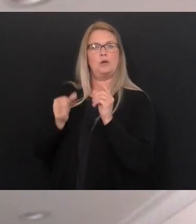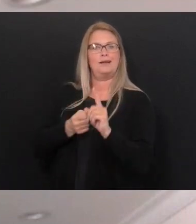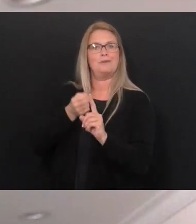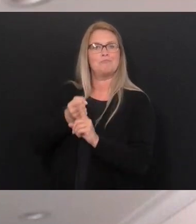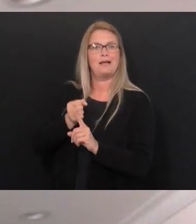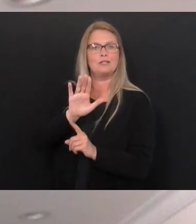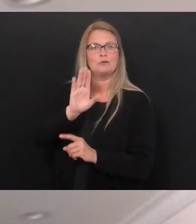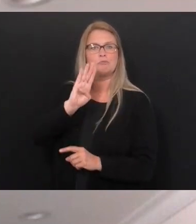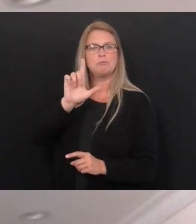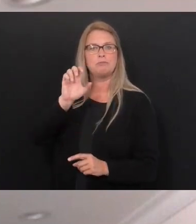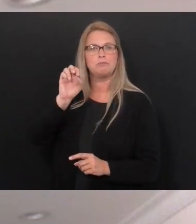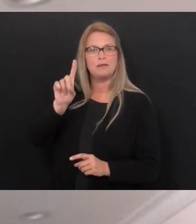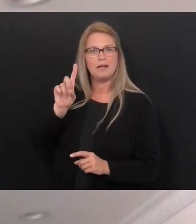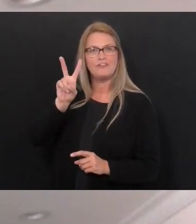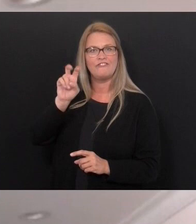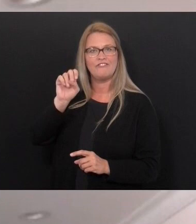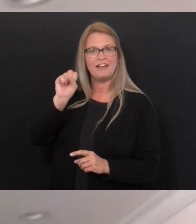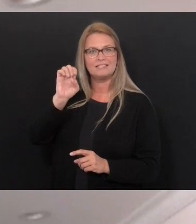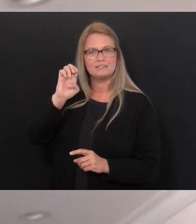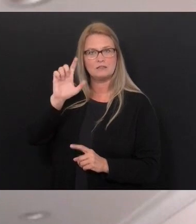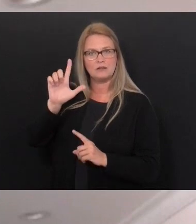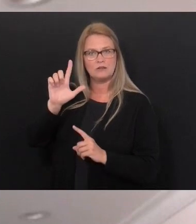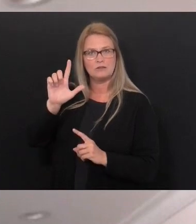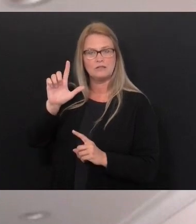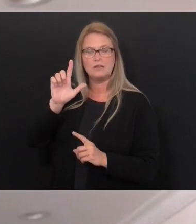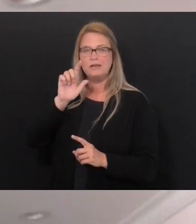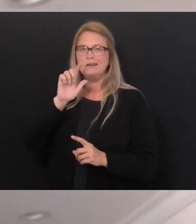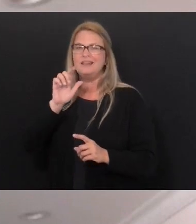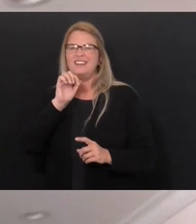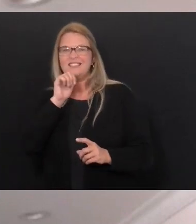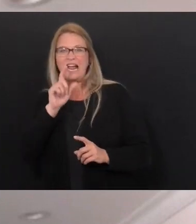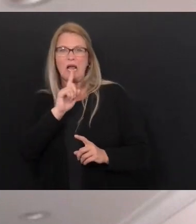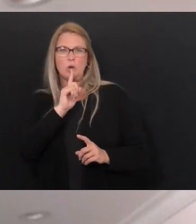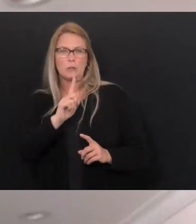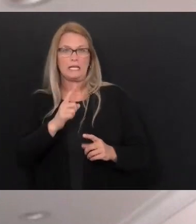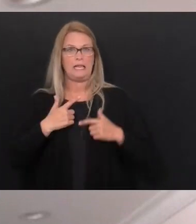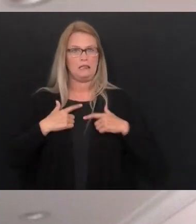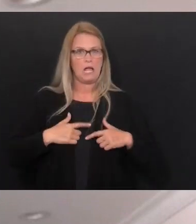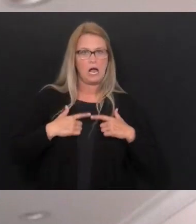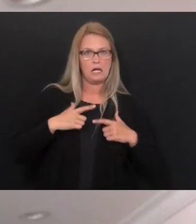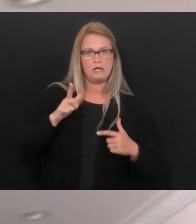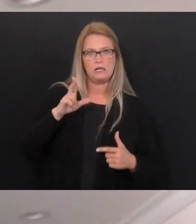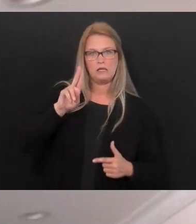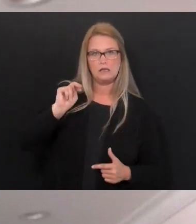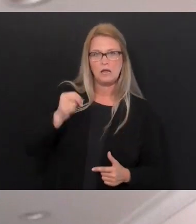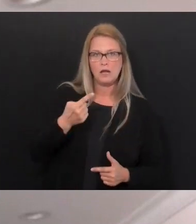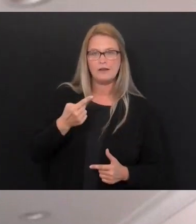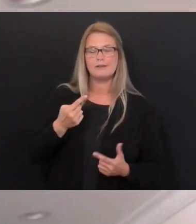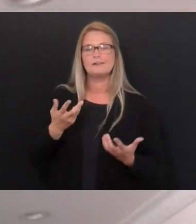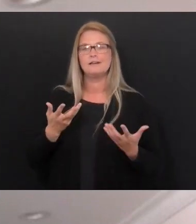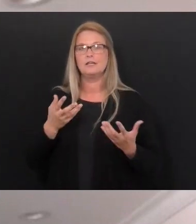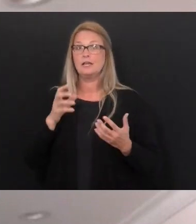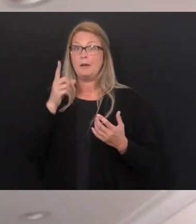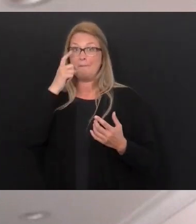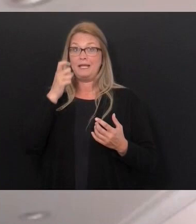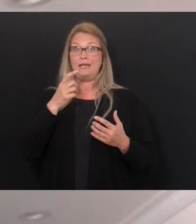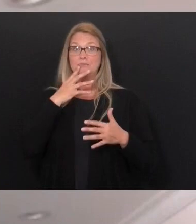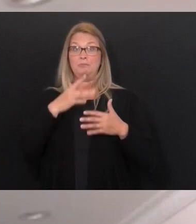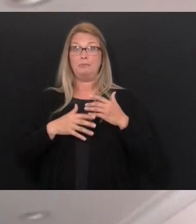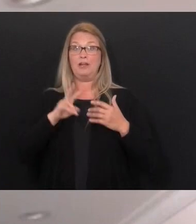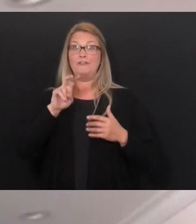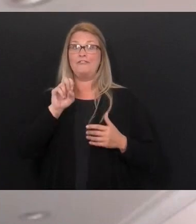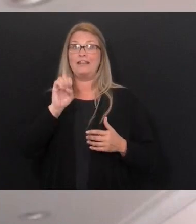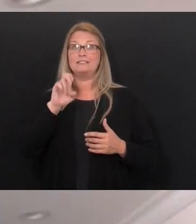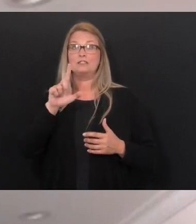problem than a lung problem or others. And because blood vessels connect to